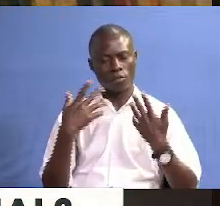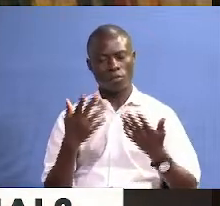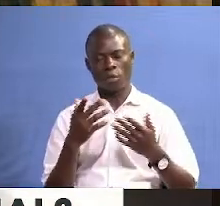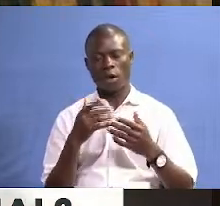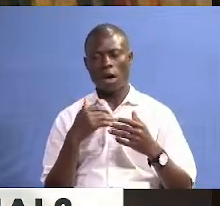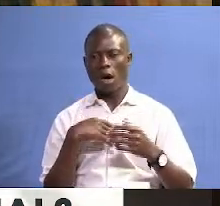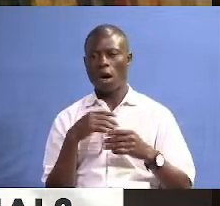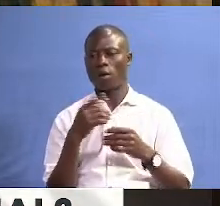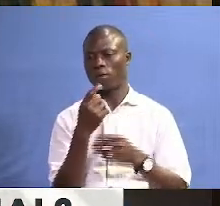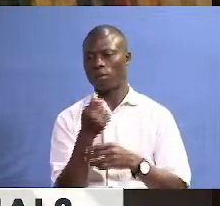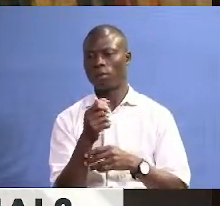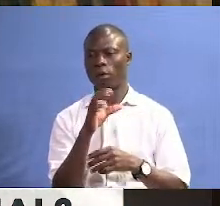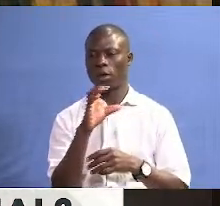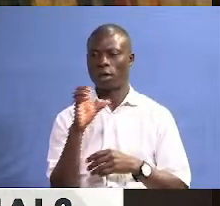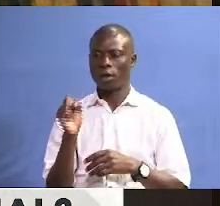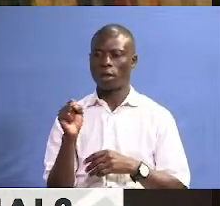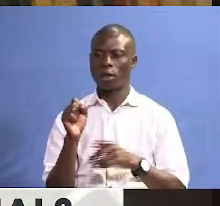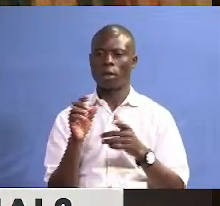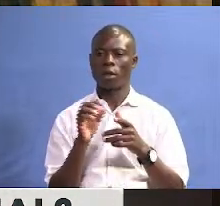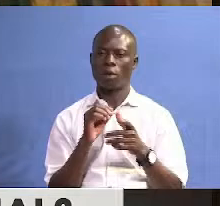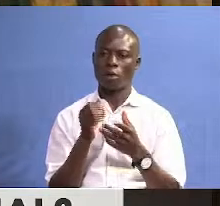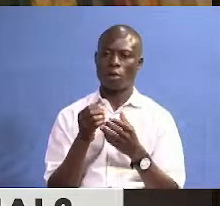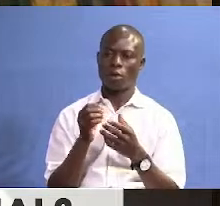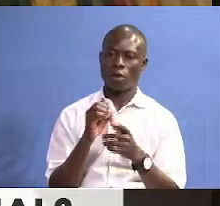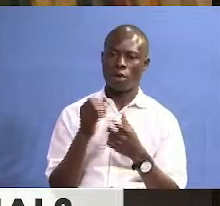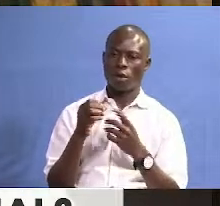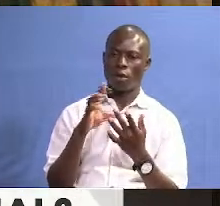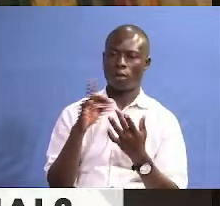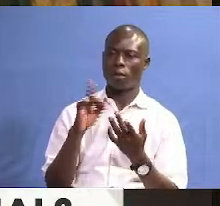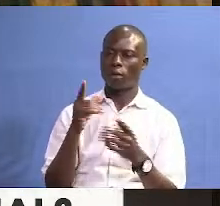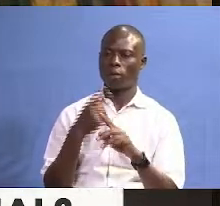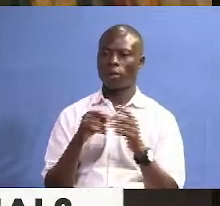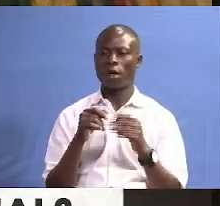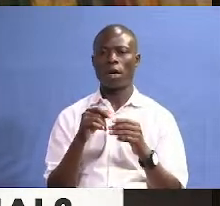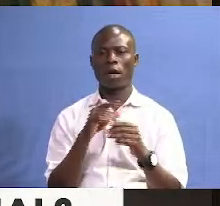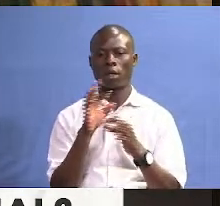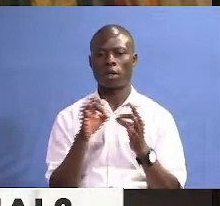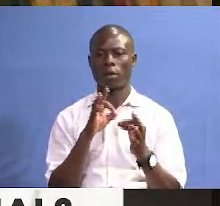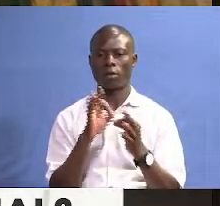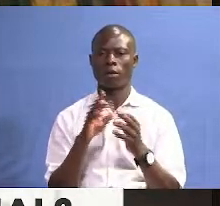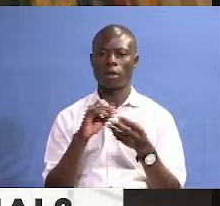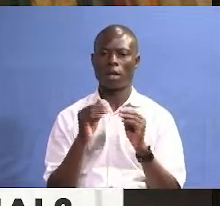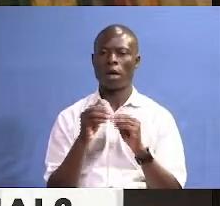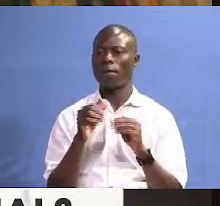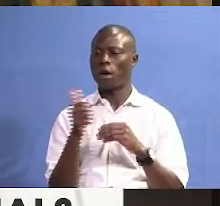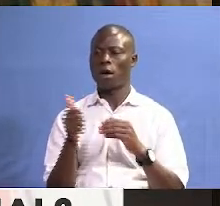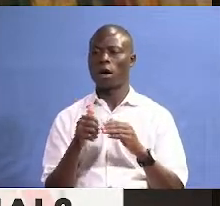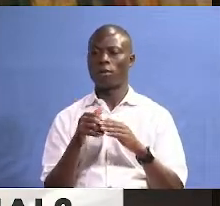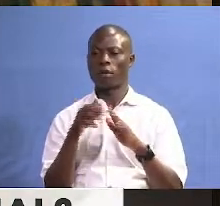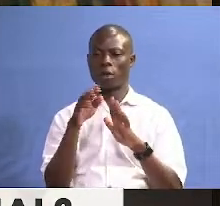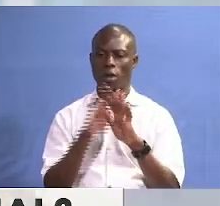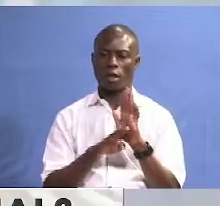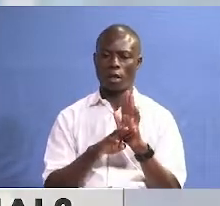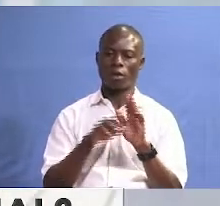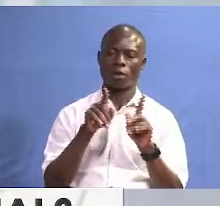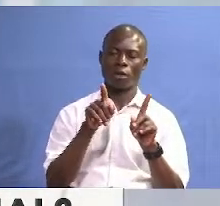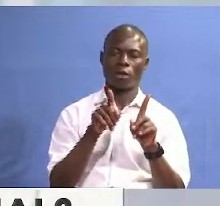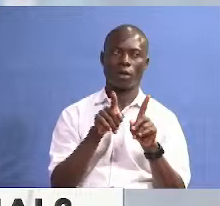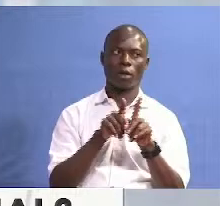or will stick to the exact number or have a reduction. But even